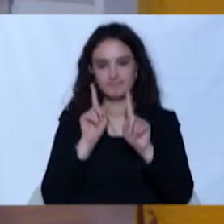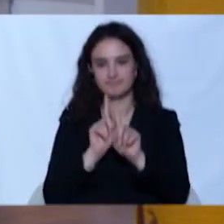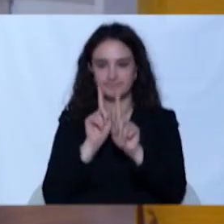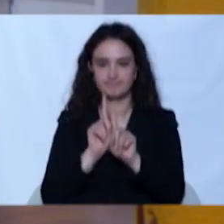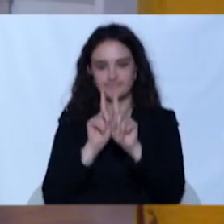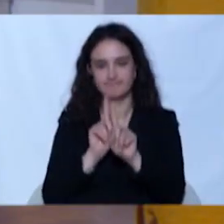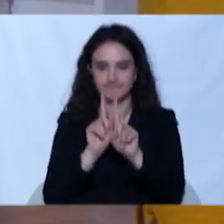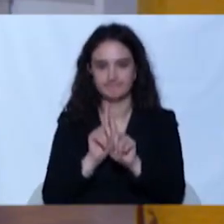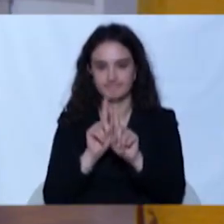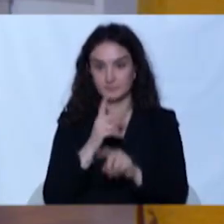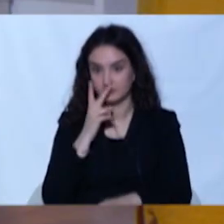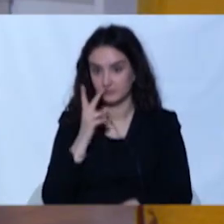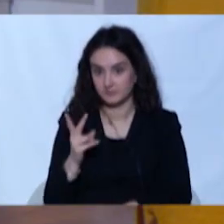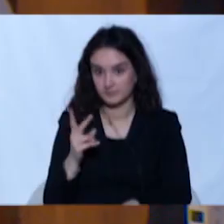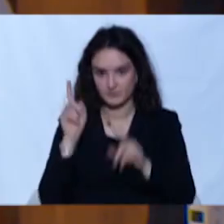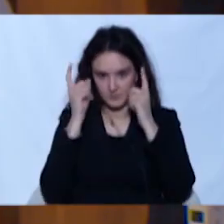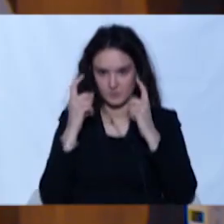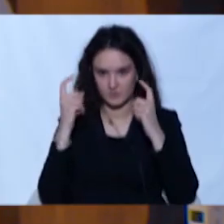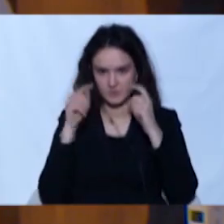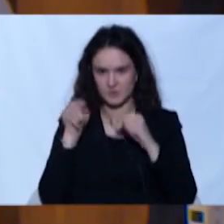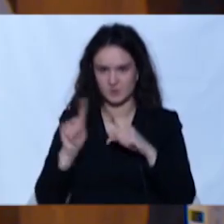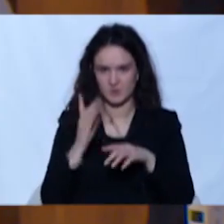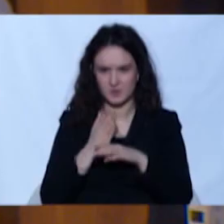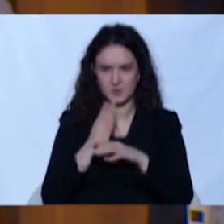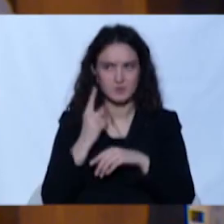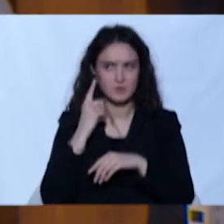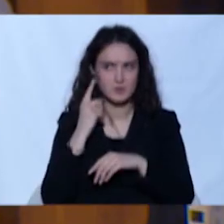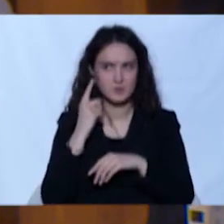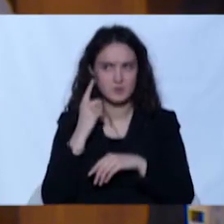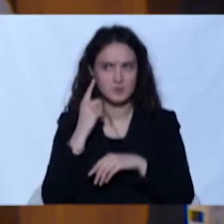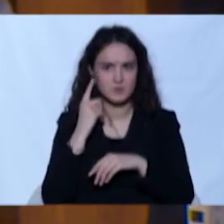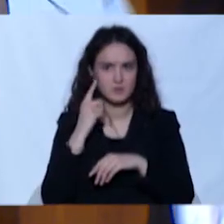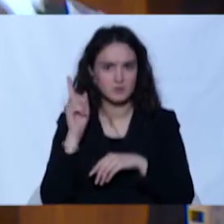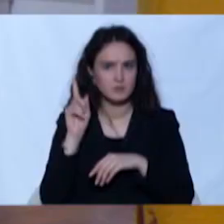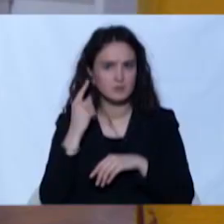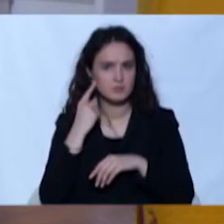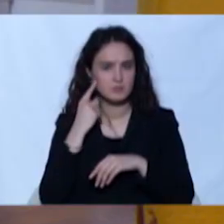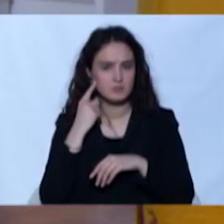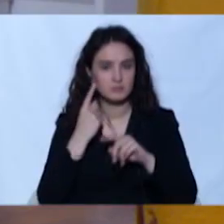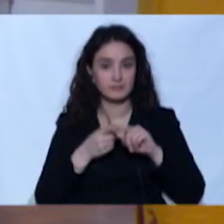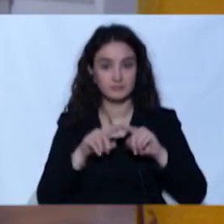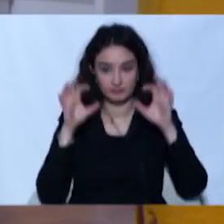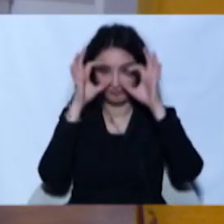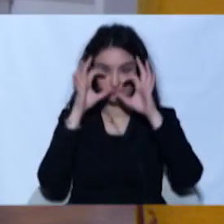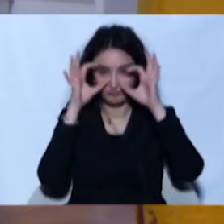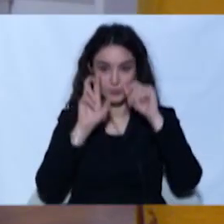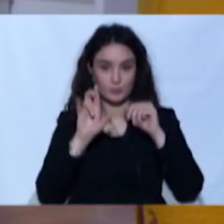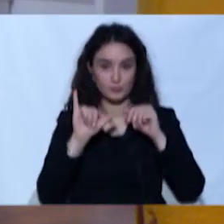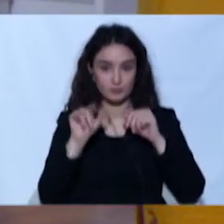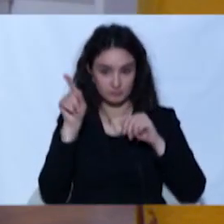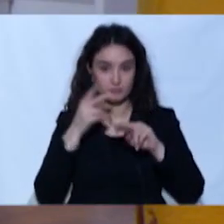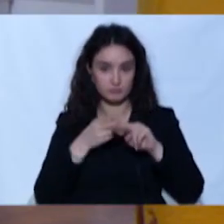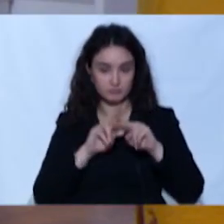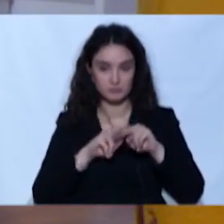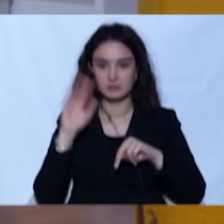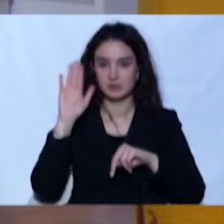gruffalo said, "What is that I hear ahead?" "It's owl," said the mouse. "Owl,